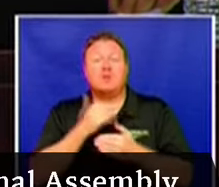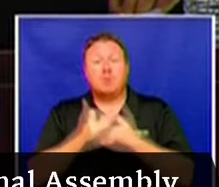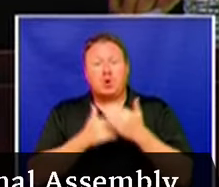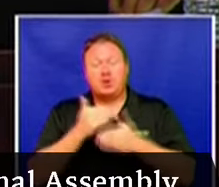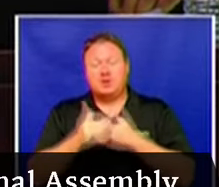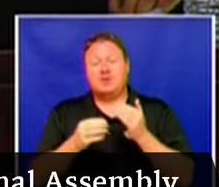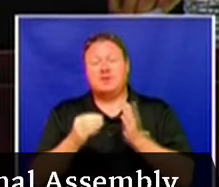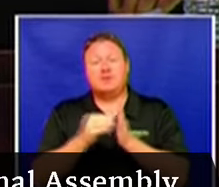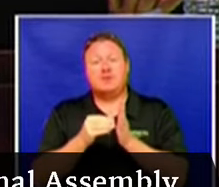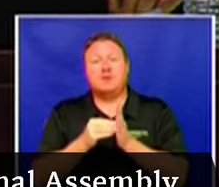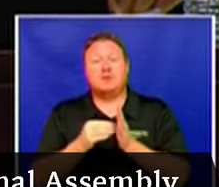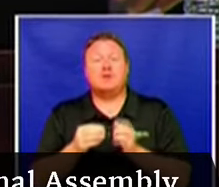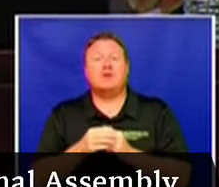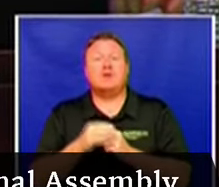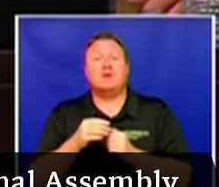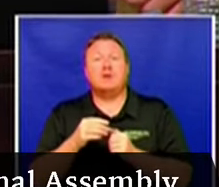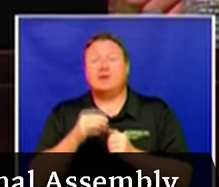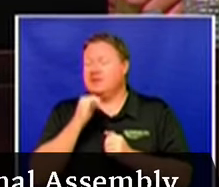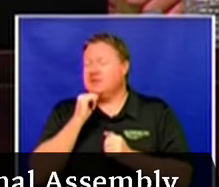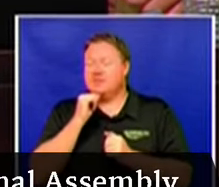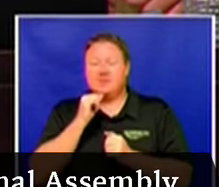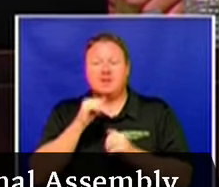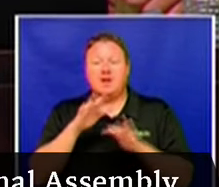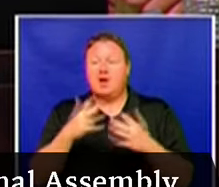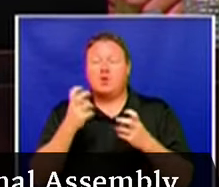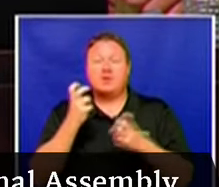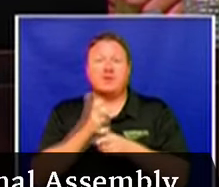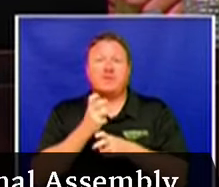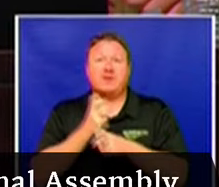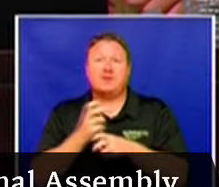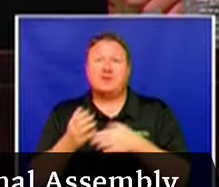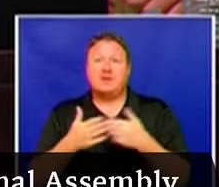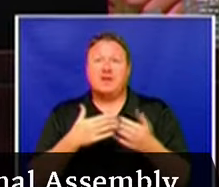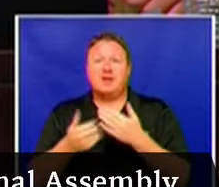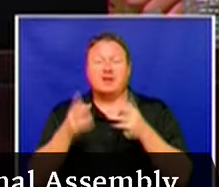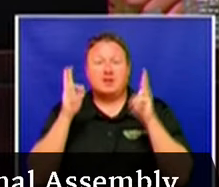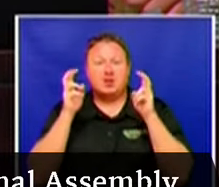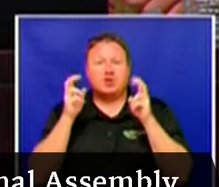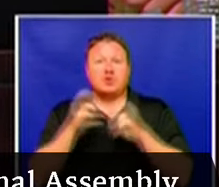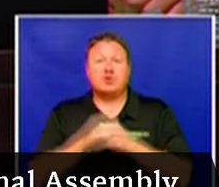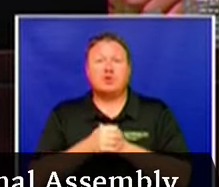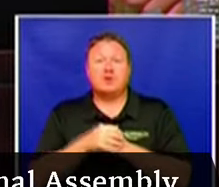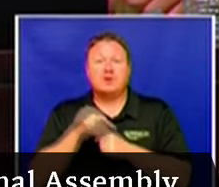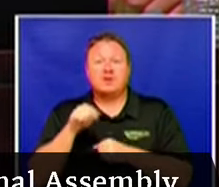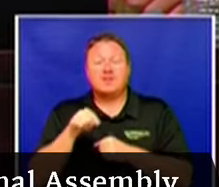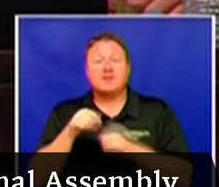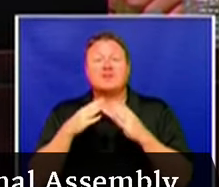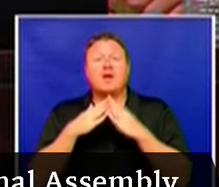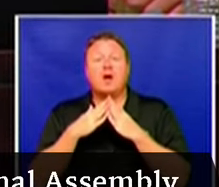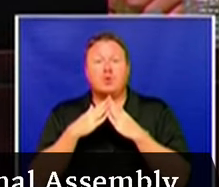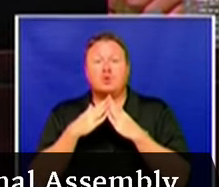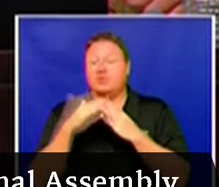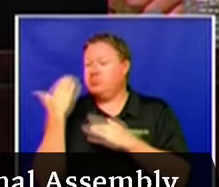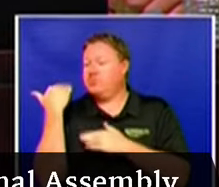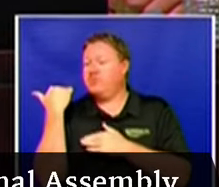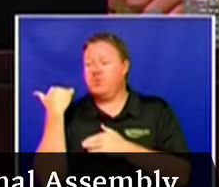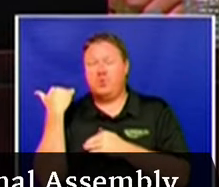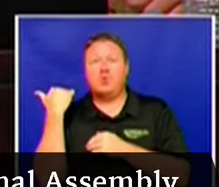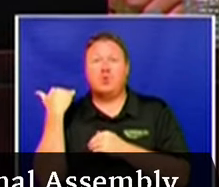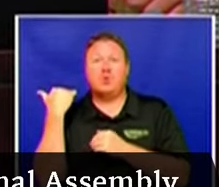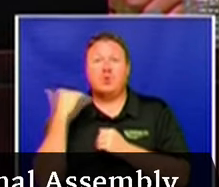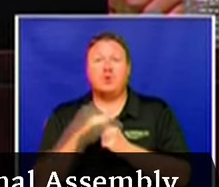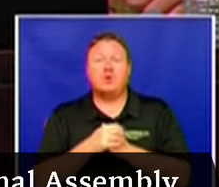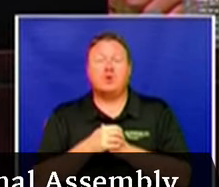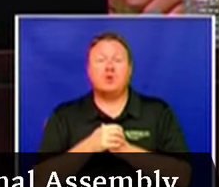process. However difficult any matter may be, this House recently dealt, and I've said this